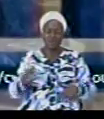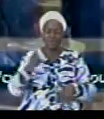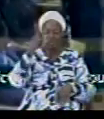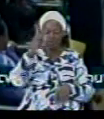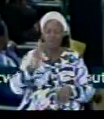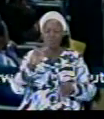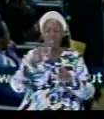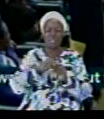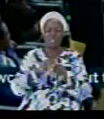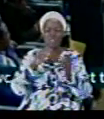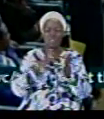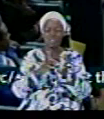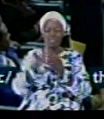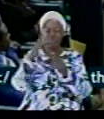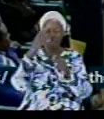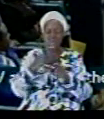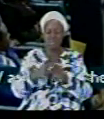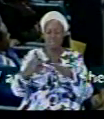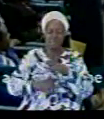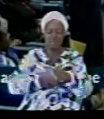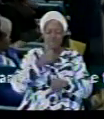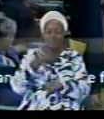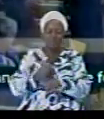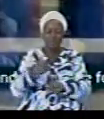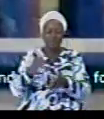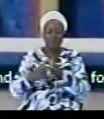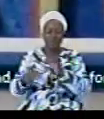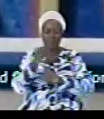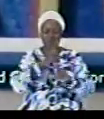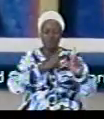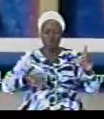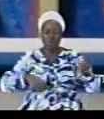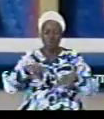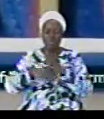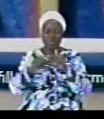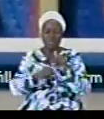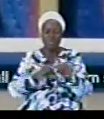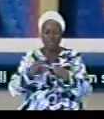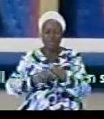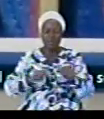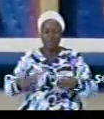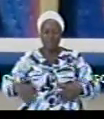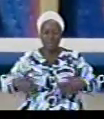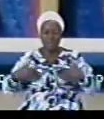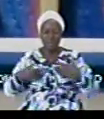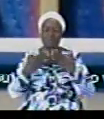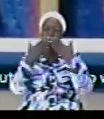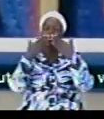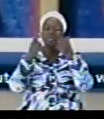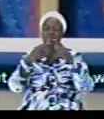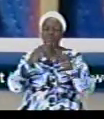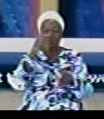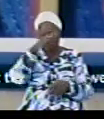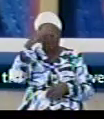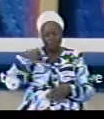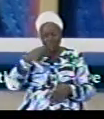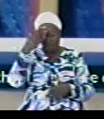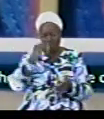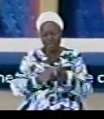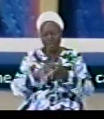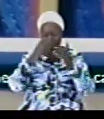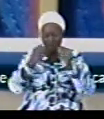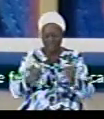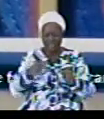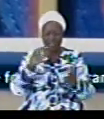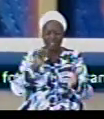Jesus' name. Confirm it, O Lord, in every life. Thank you. We know that speedily that forgiveness